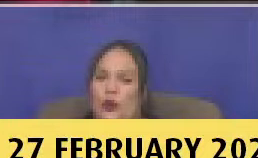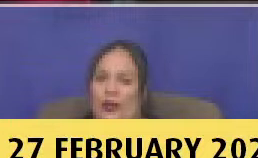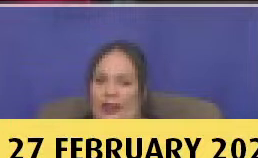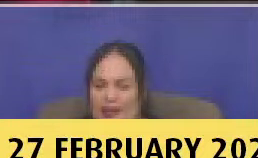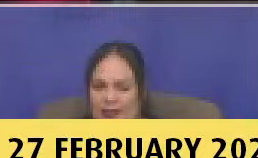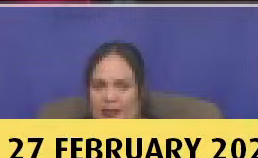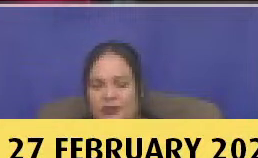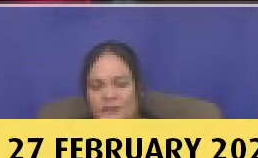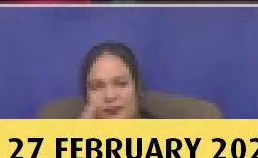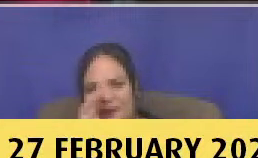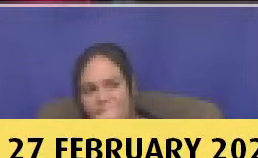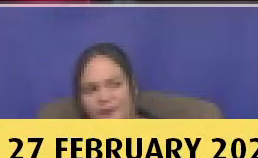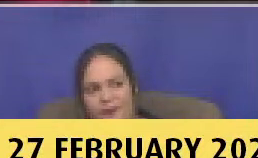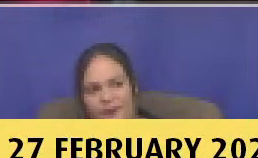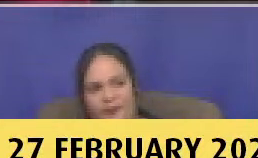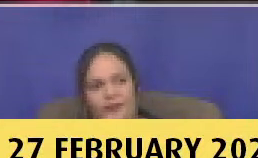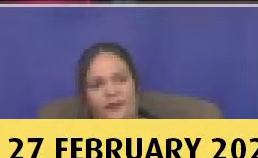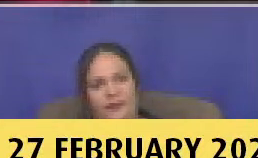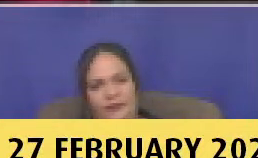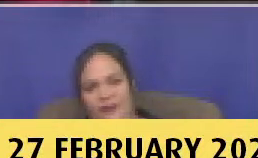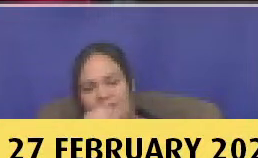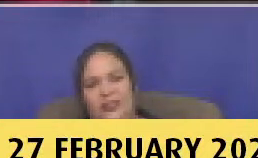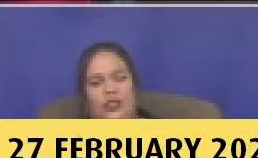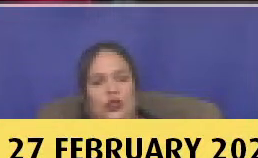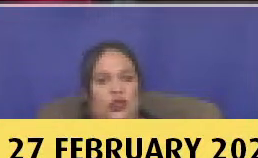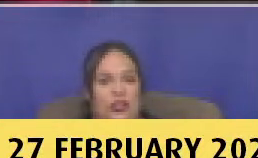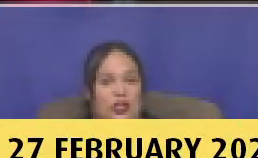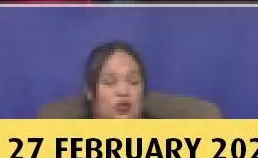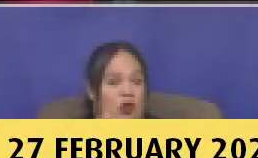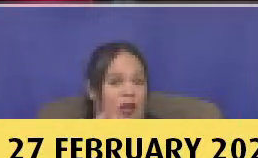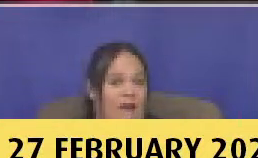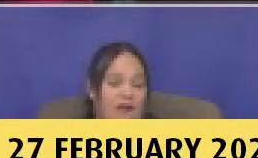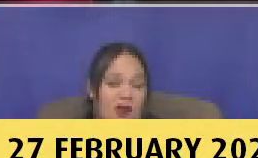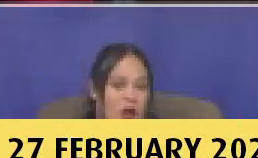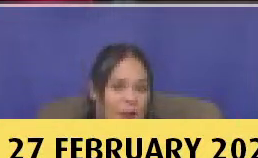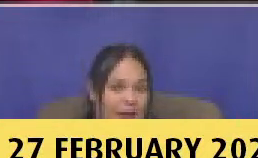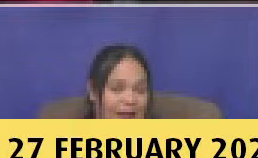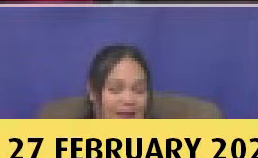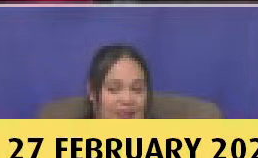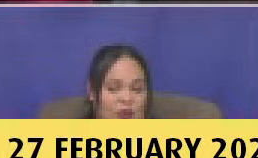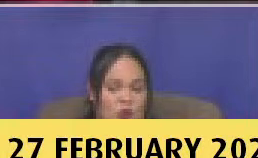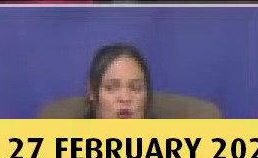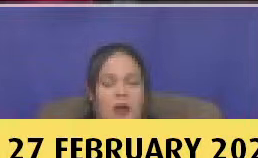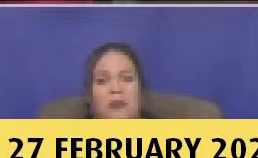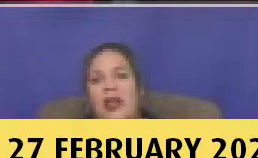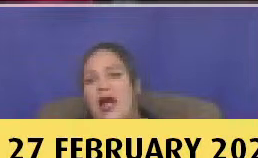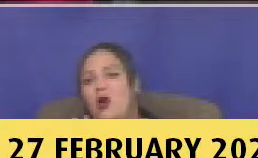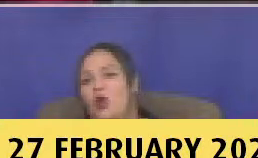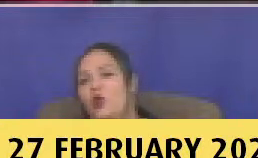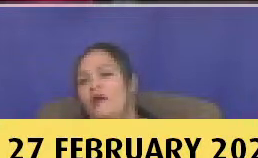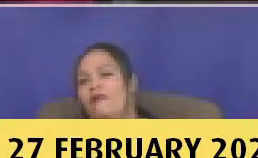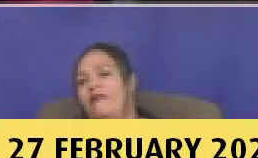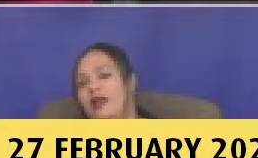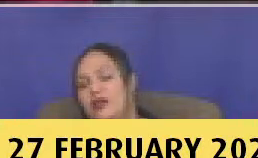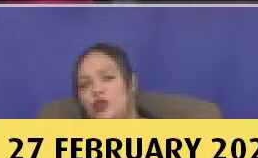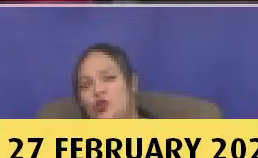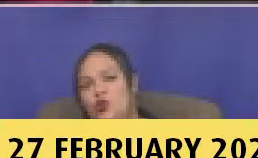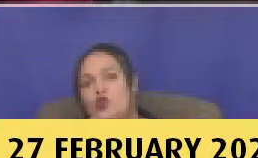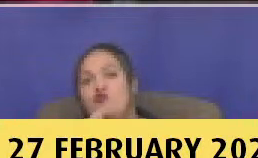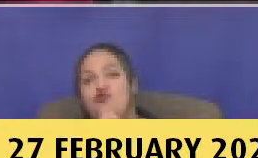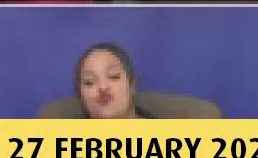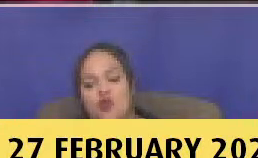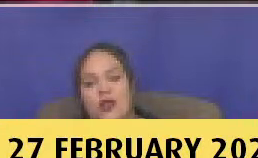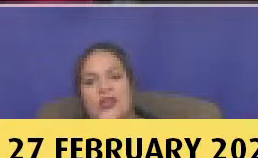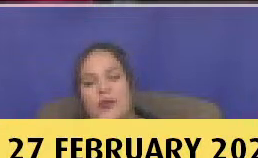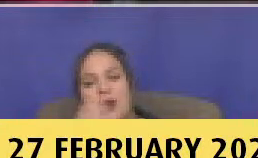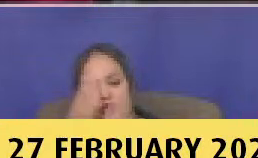and that's the perception that is there in society. Do you have any comments to that effect, and how that affects the trust that